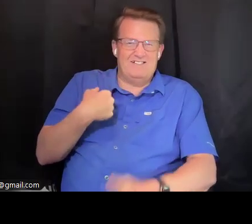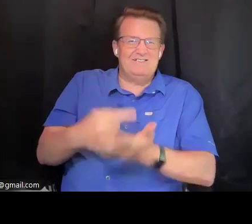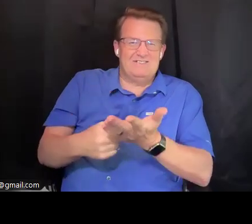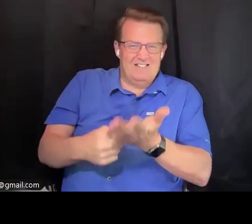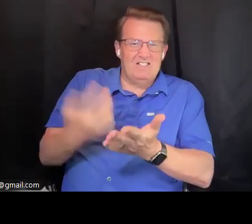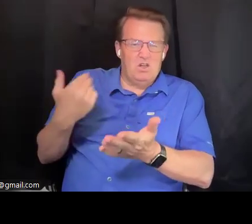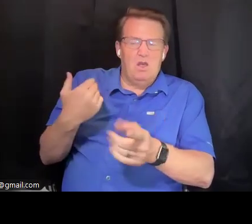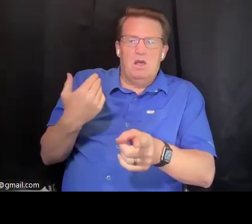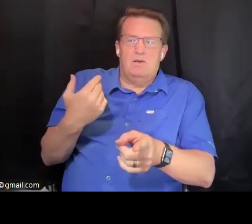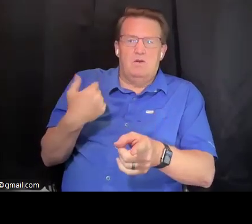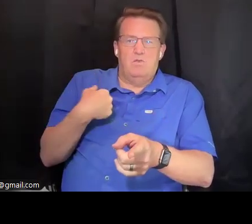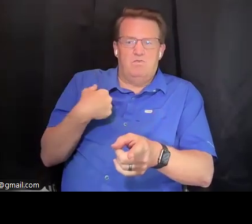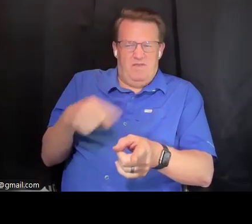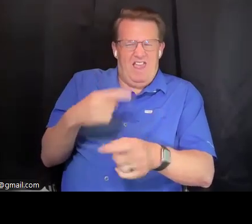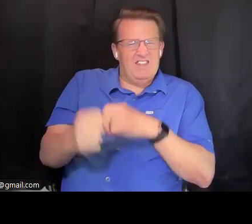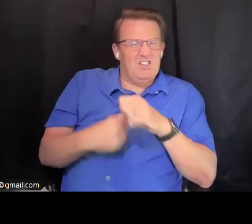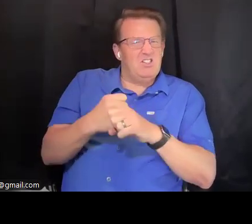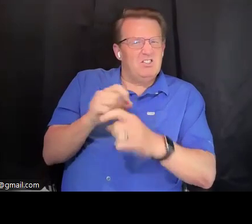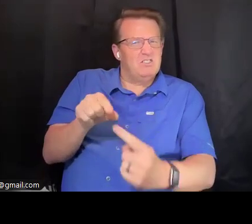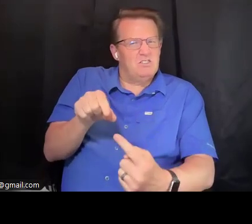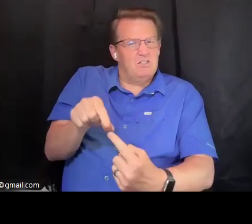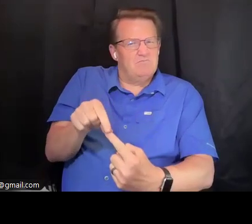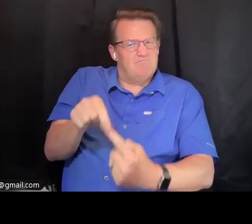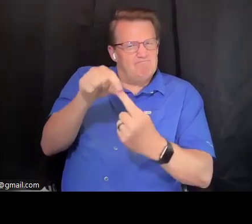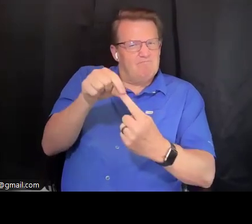year because it provides a concrete level of